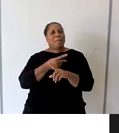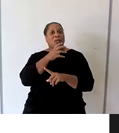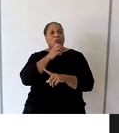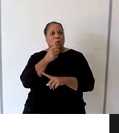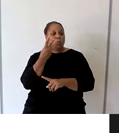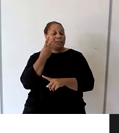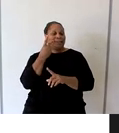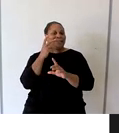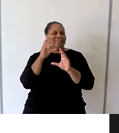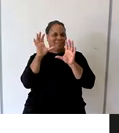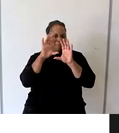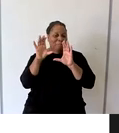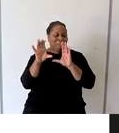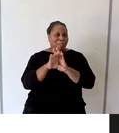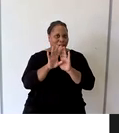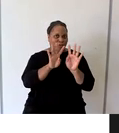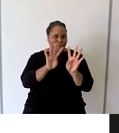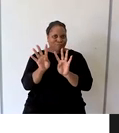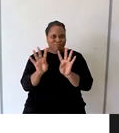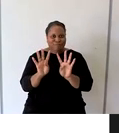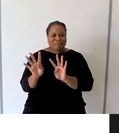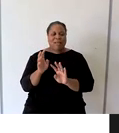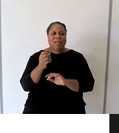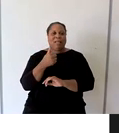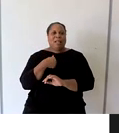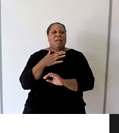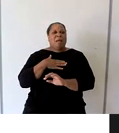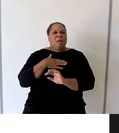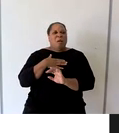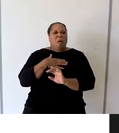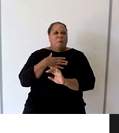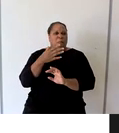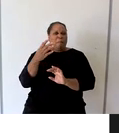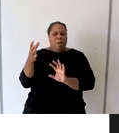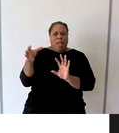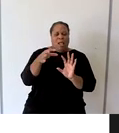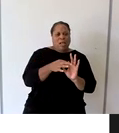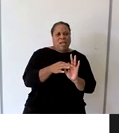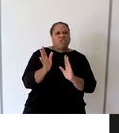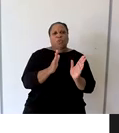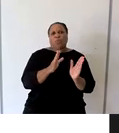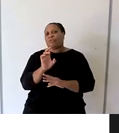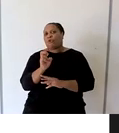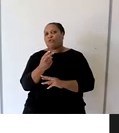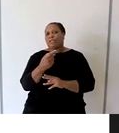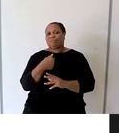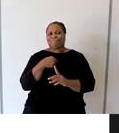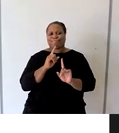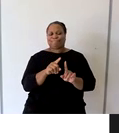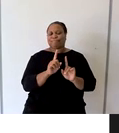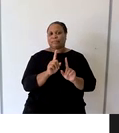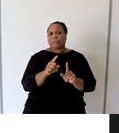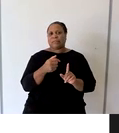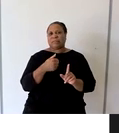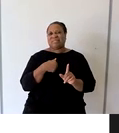in the picture there. So my connection with Windreach, I started attending Windreach when I